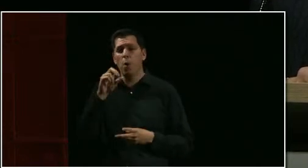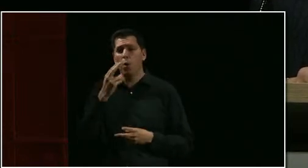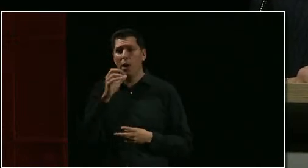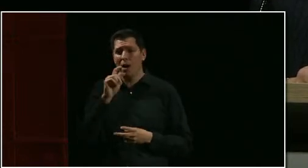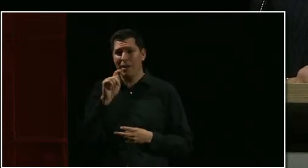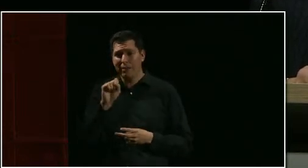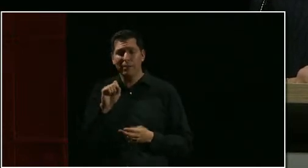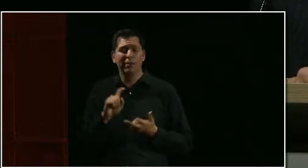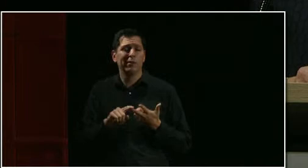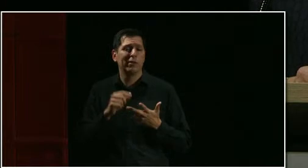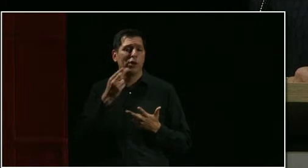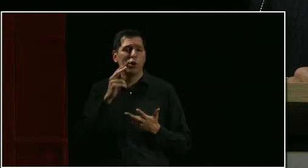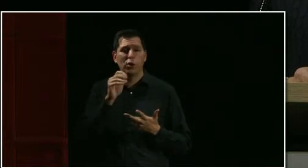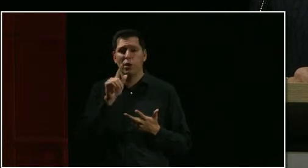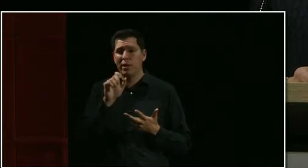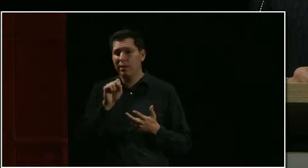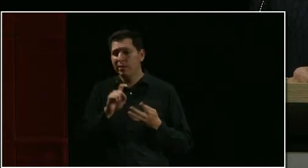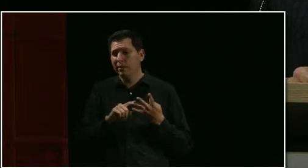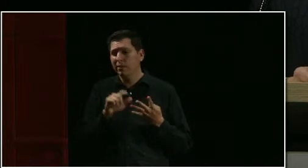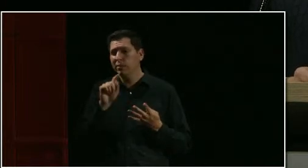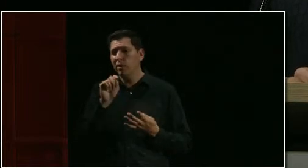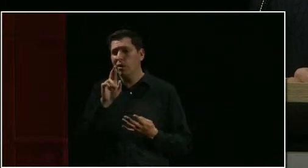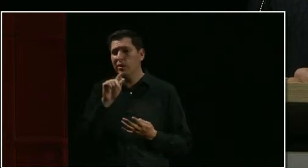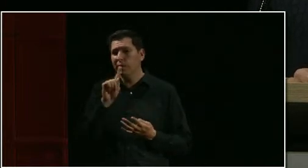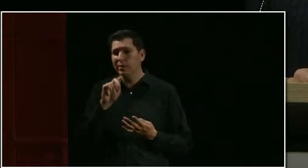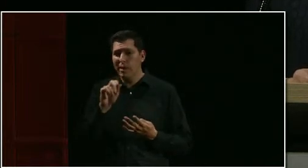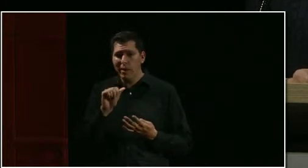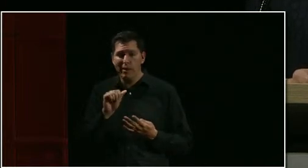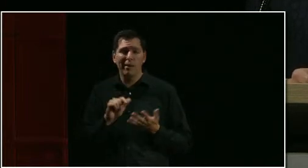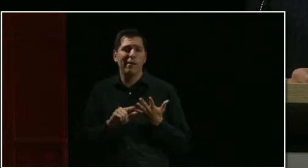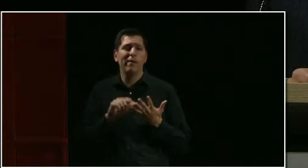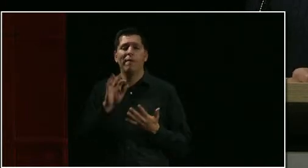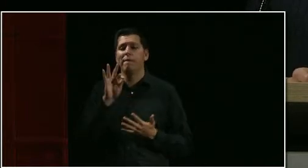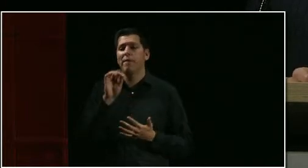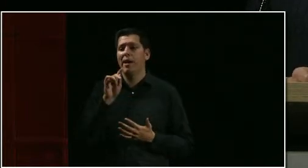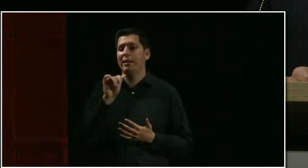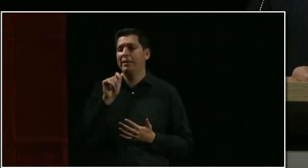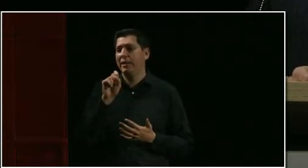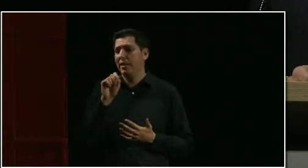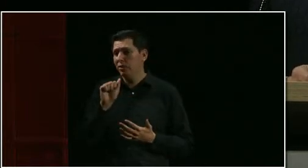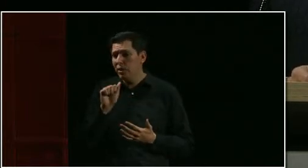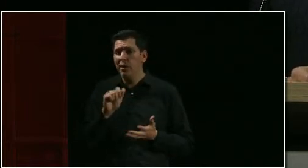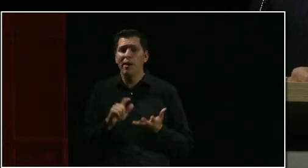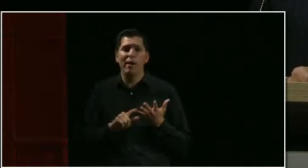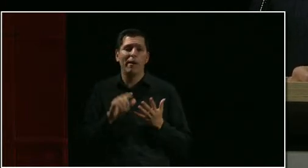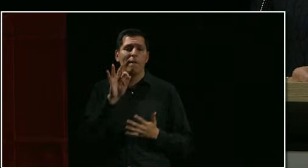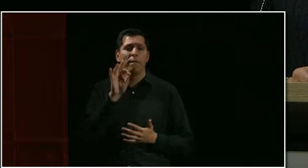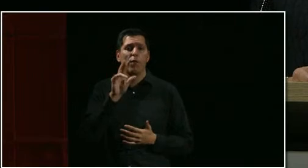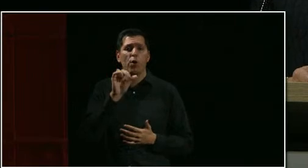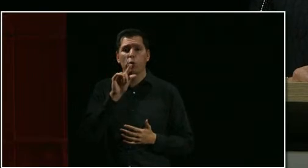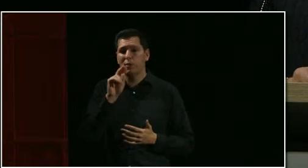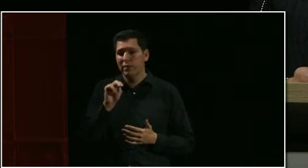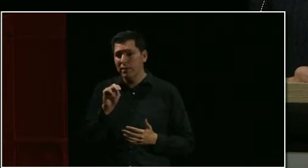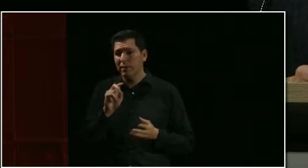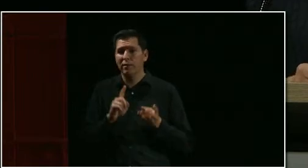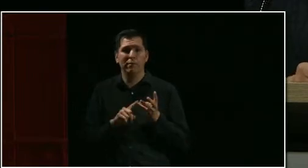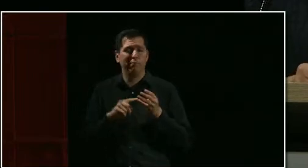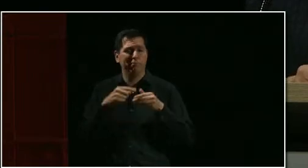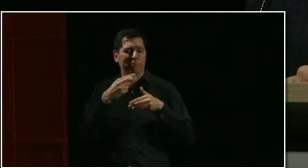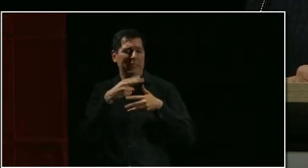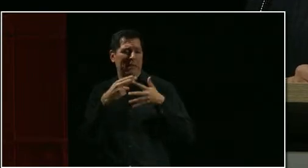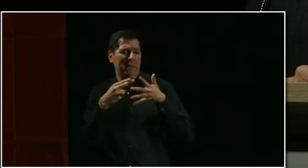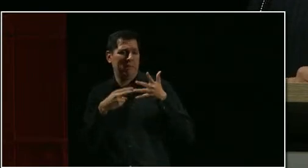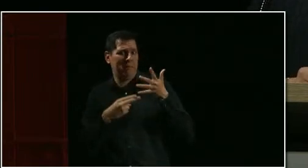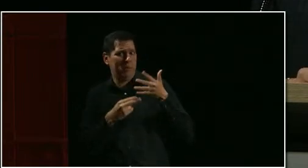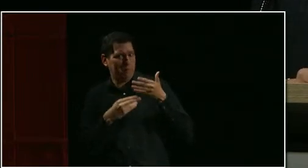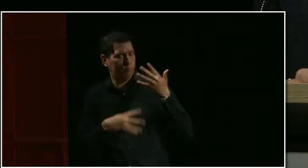Hunchback, Hercules, Tarzan, Fantasia, Princess and the Frog, Frozen, Moana, Encanto, just to name a